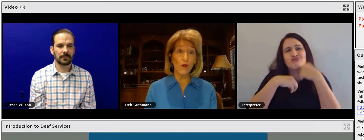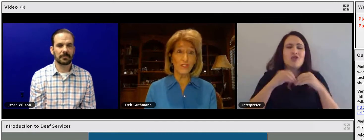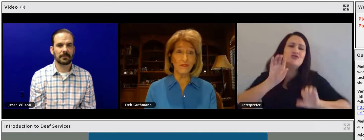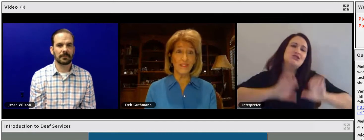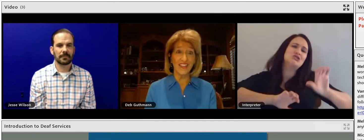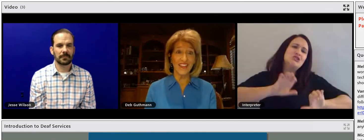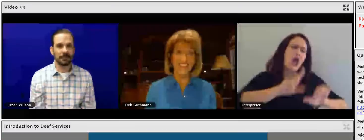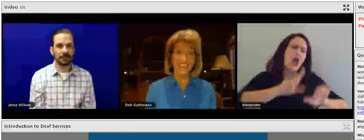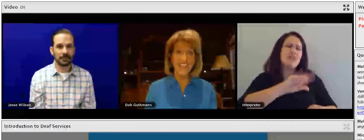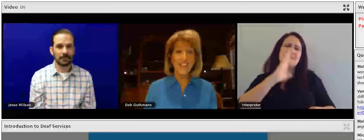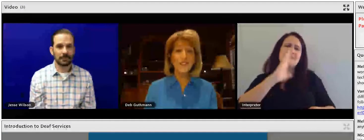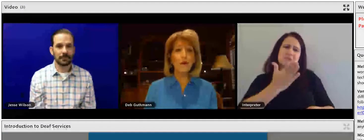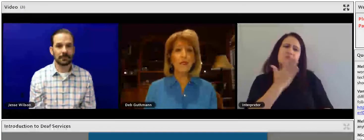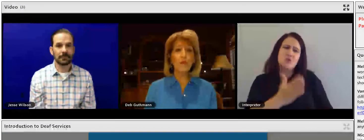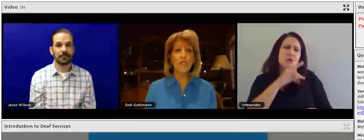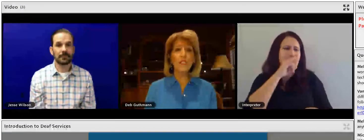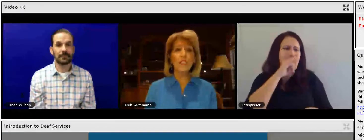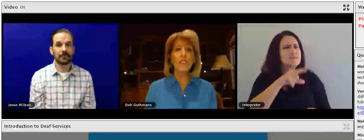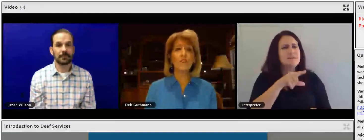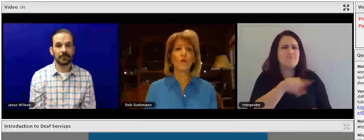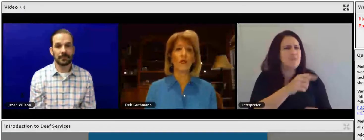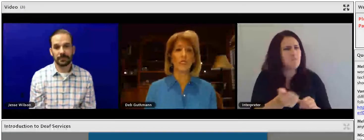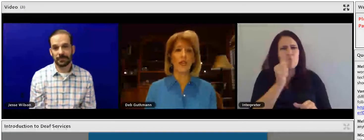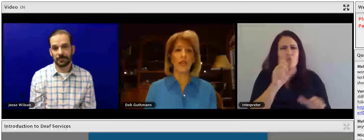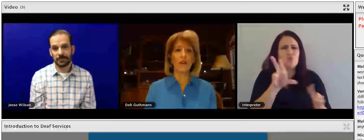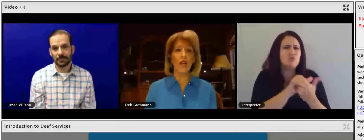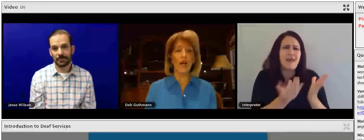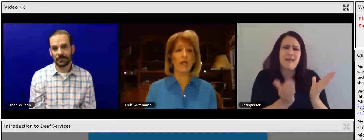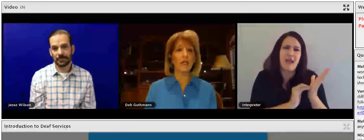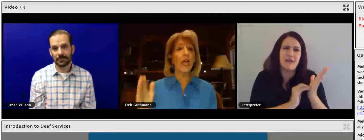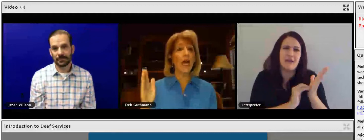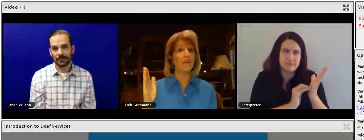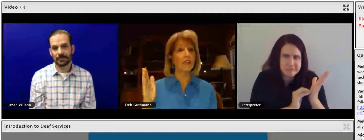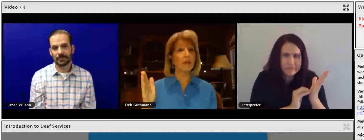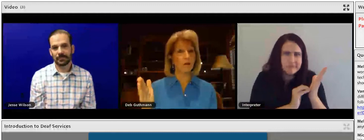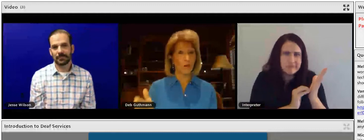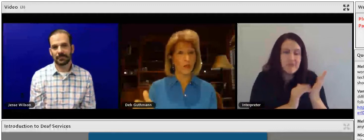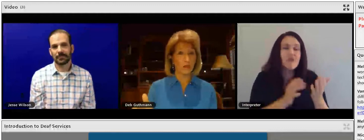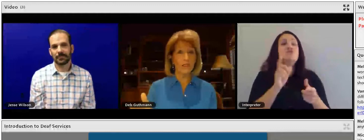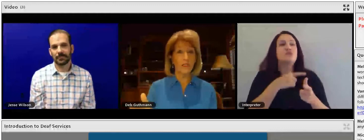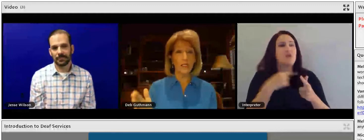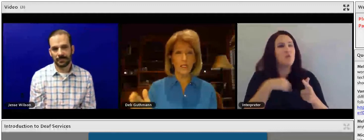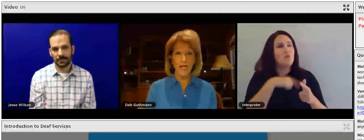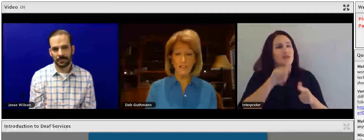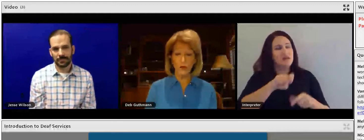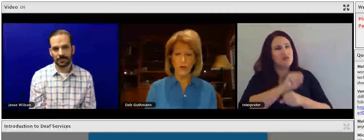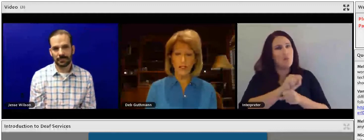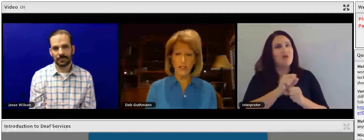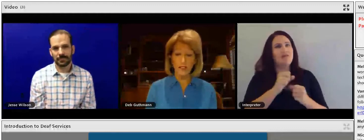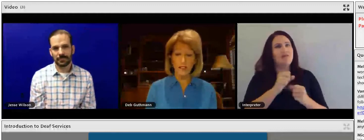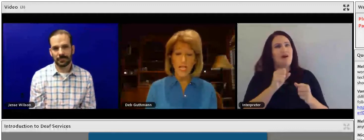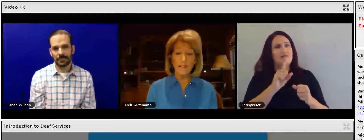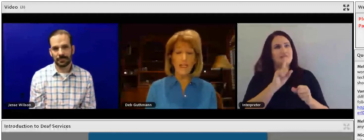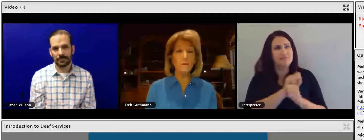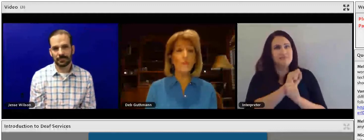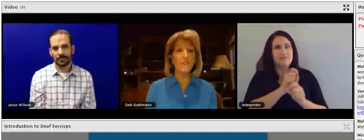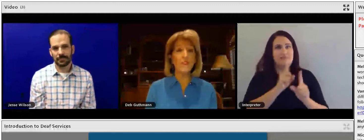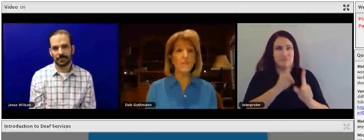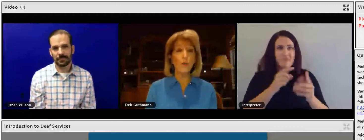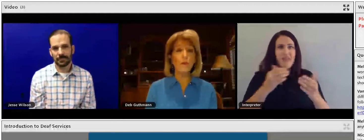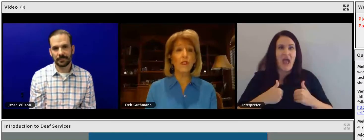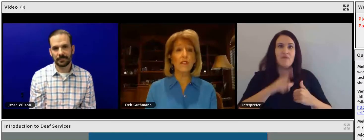good kids. They won't do it again." So we really need to work together on having realistic